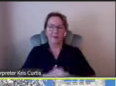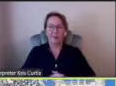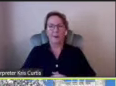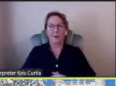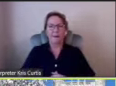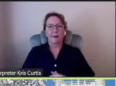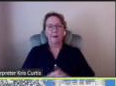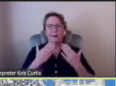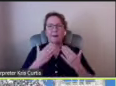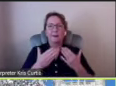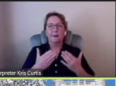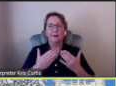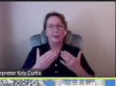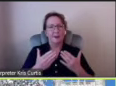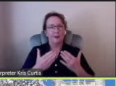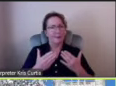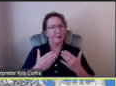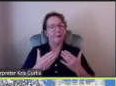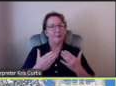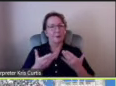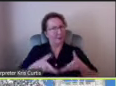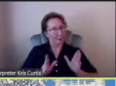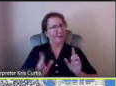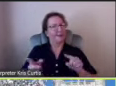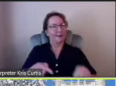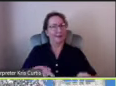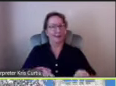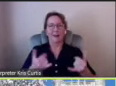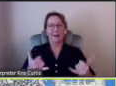Thanks for having me here, and I'm going to be talking about